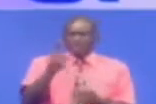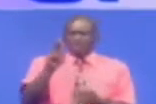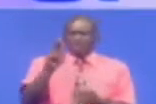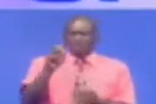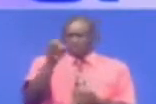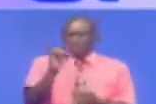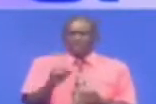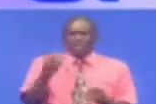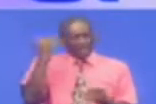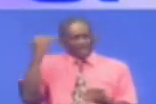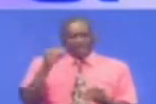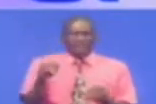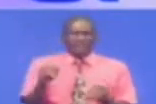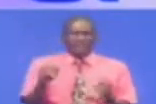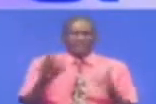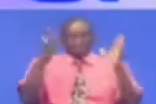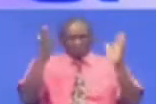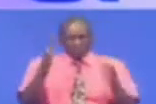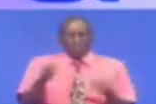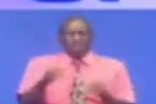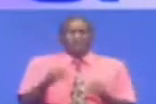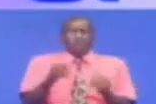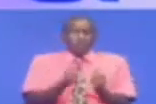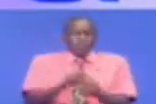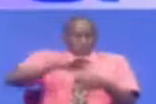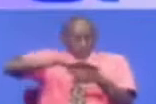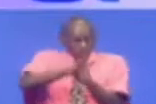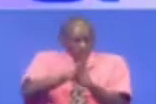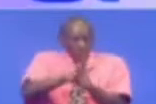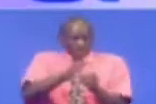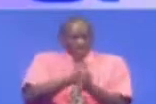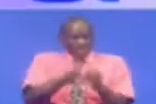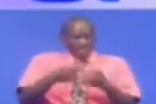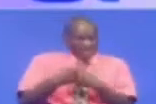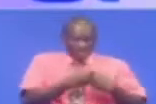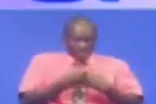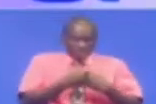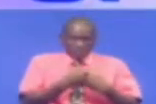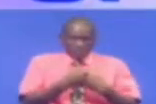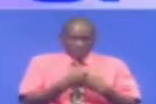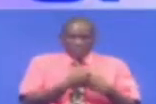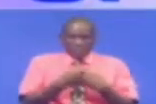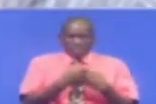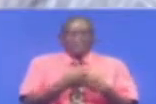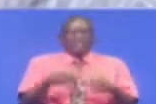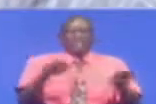Ideas Festival. Given the pandemic, pressures are all over.